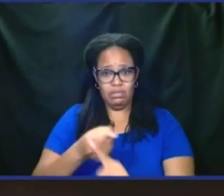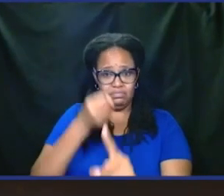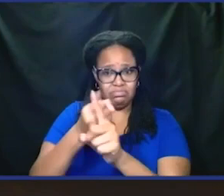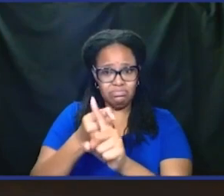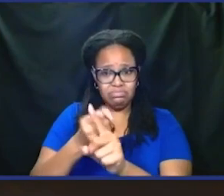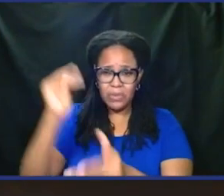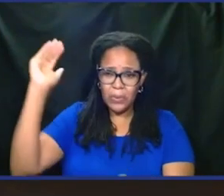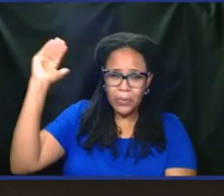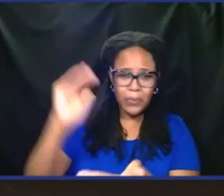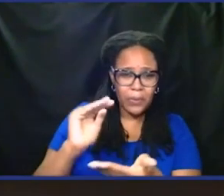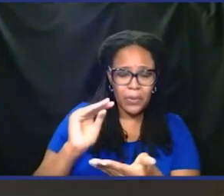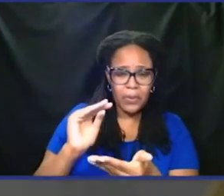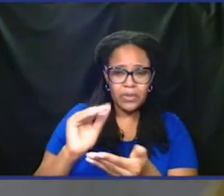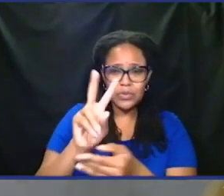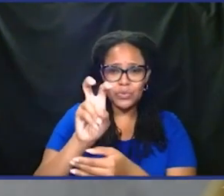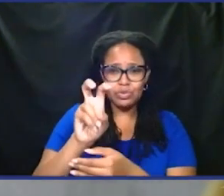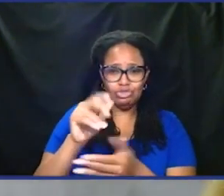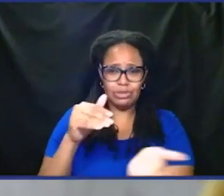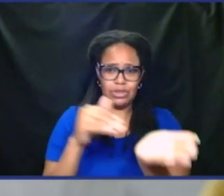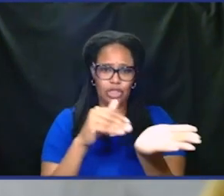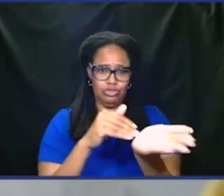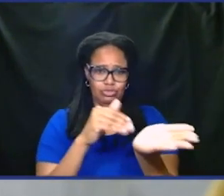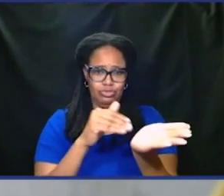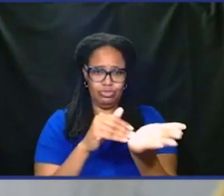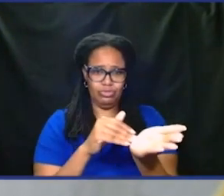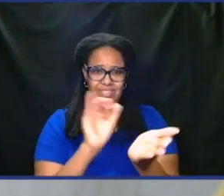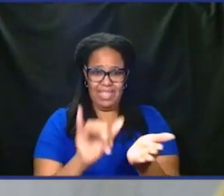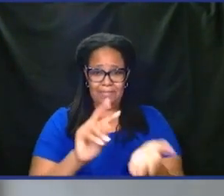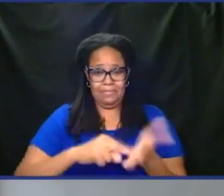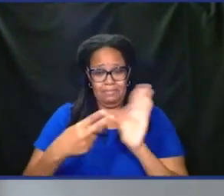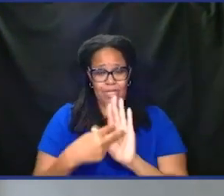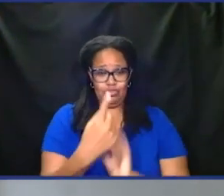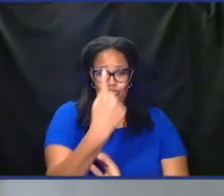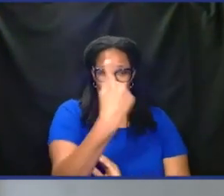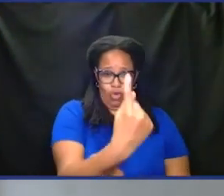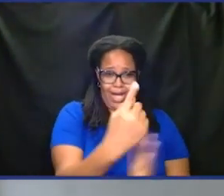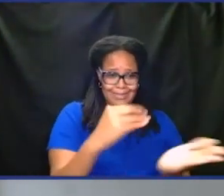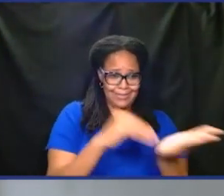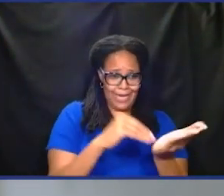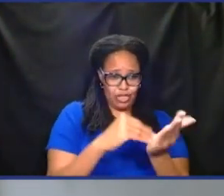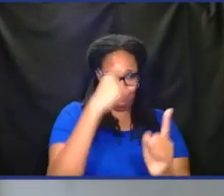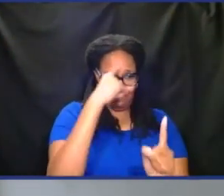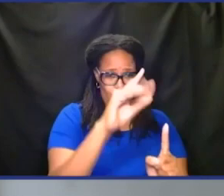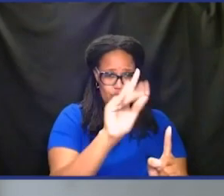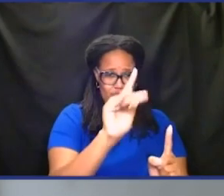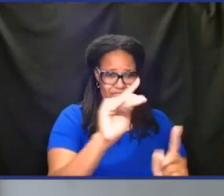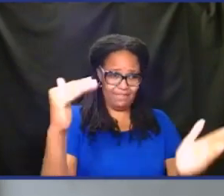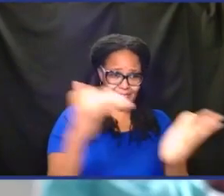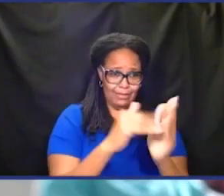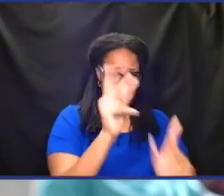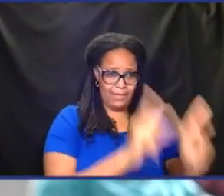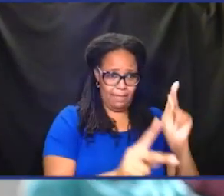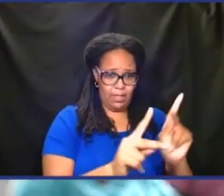200 doctors. That's only one doctor for every 25,000 people.